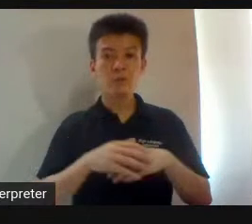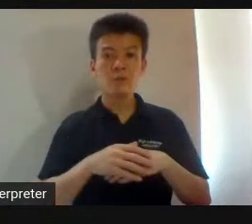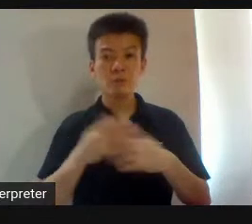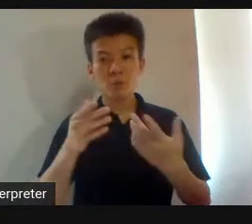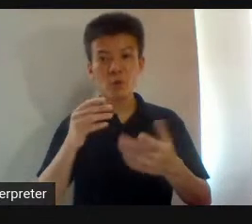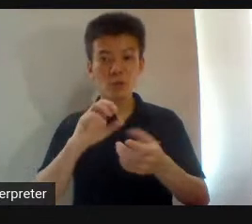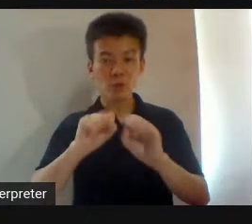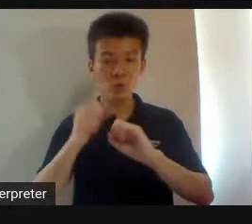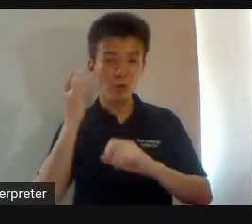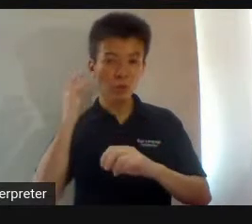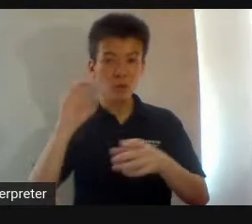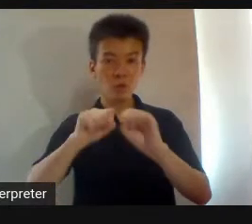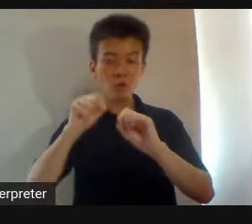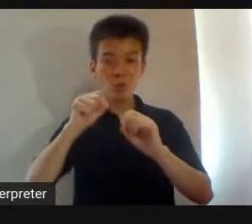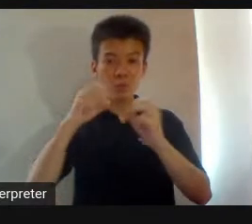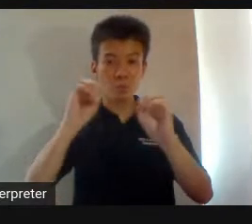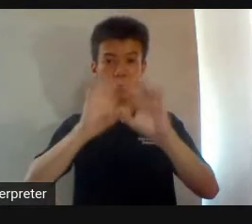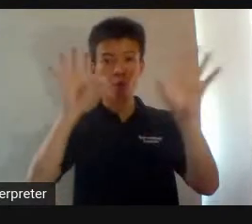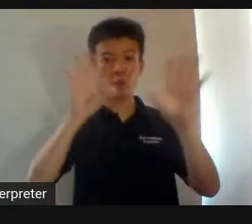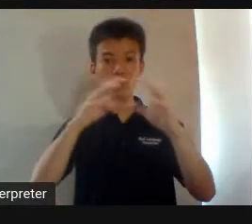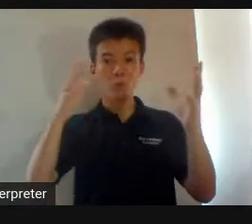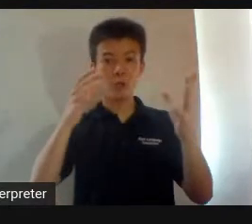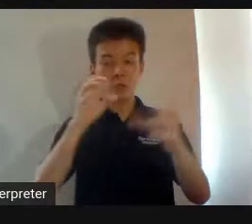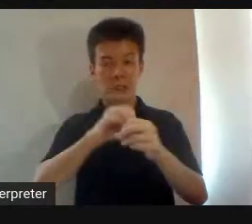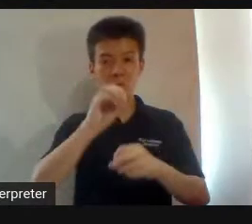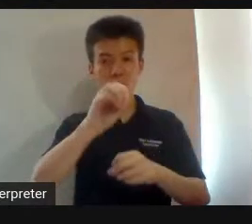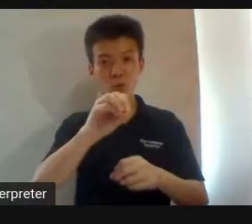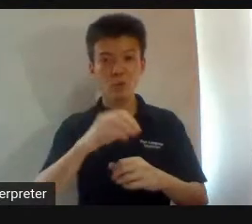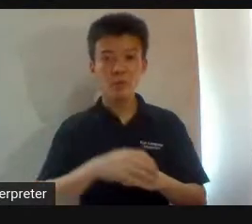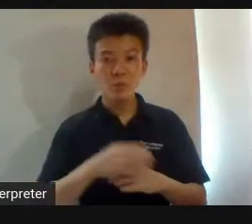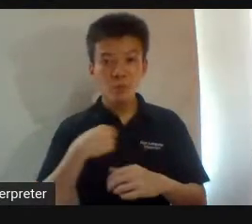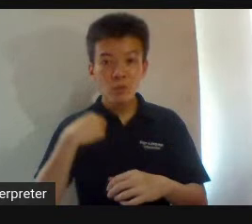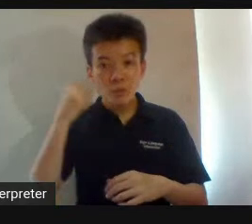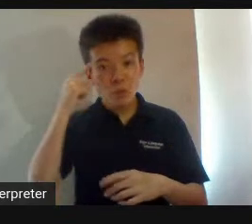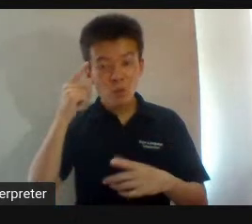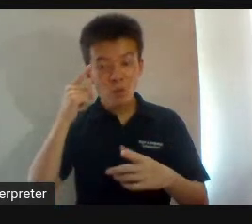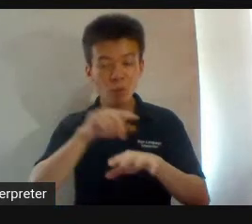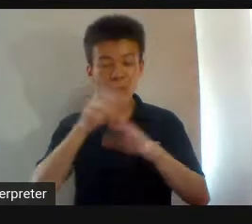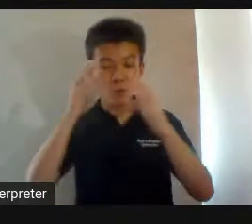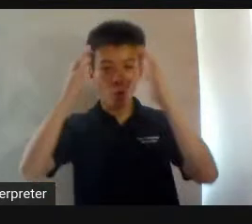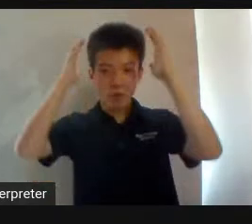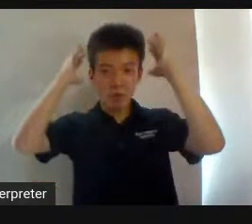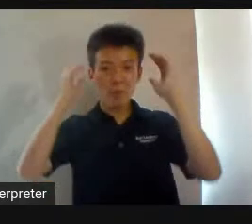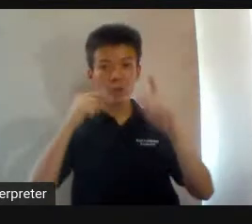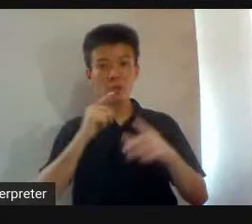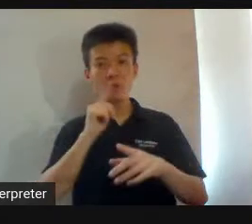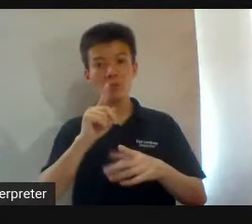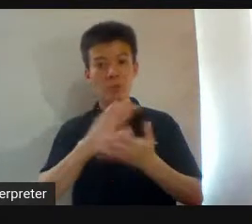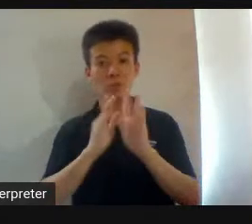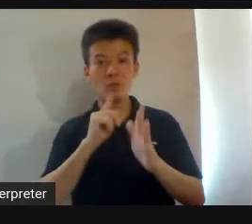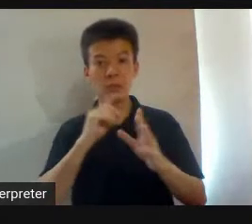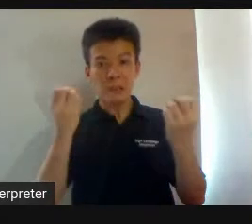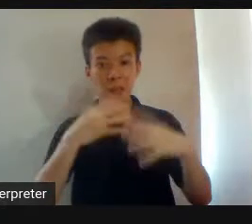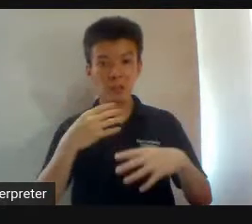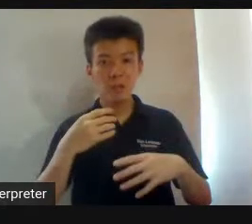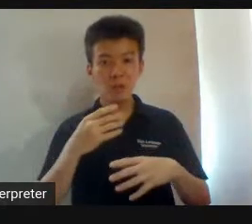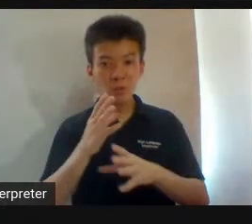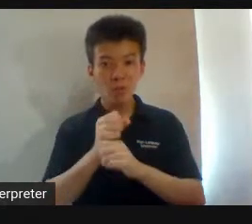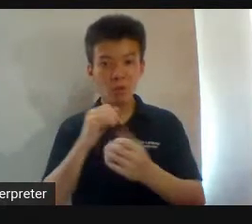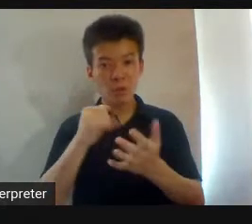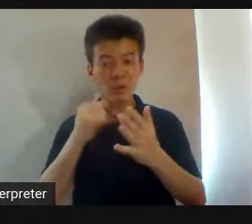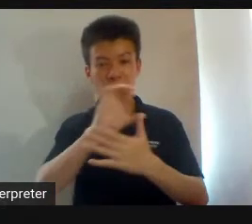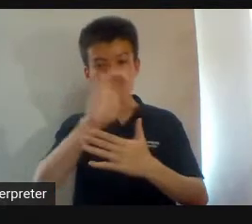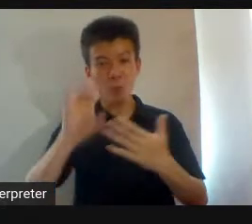and so bright and so much input. We thought it would be overwhelming, and we were all really scared, and we got it completely